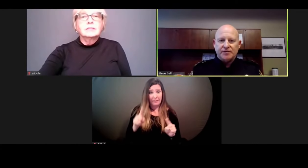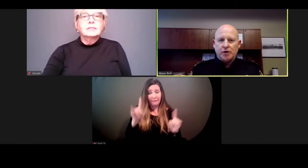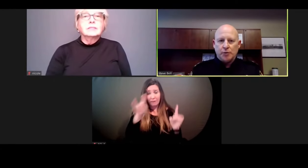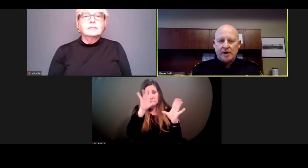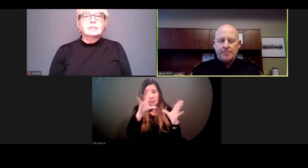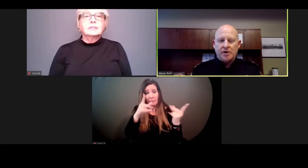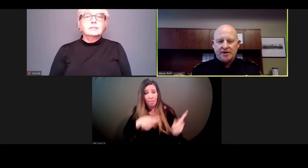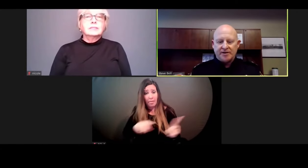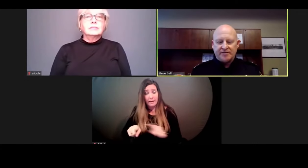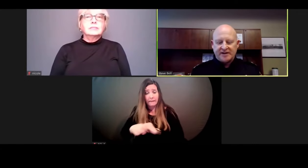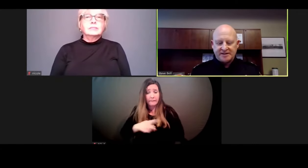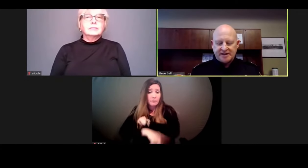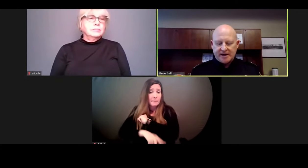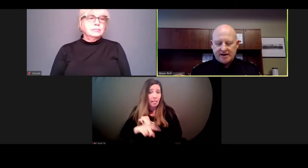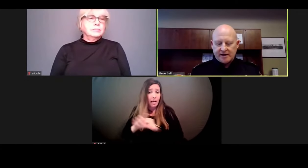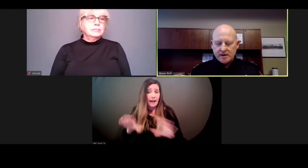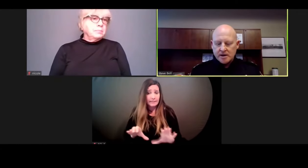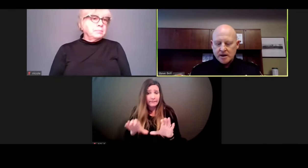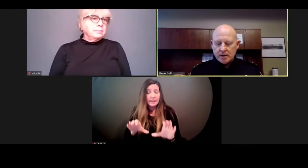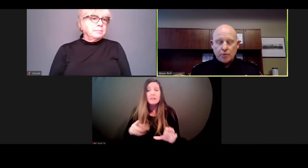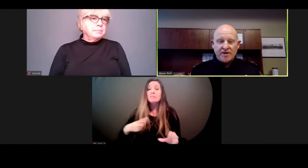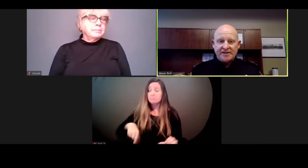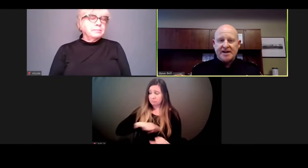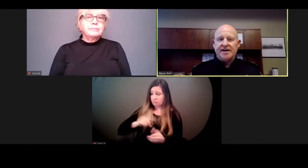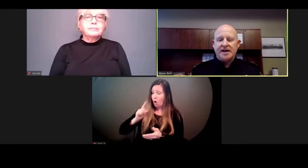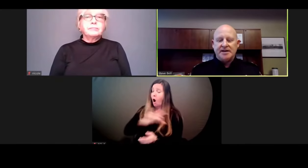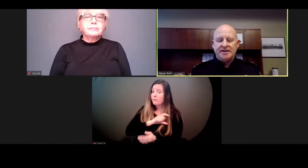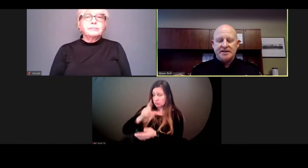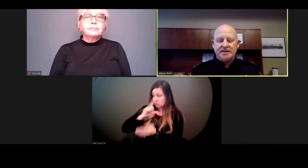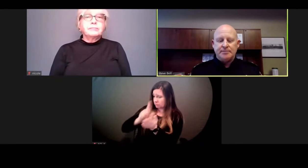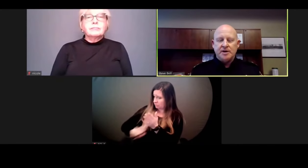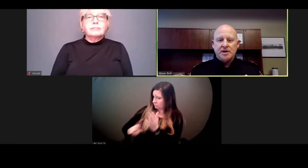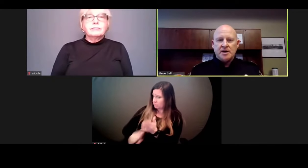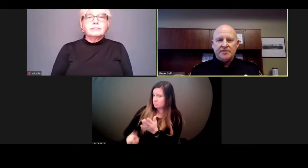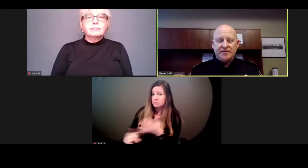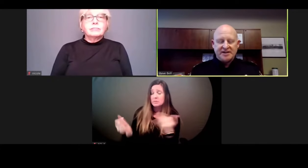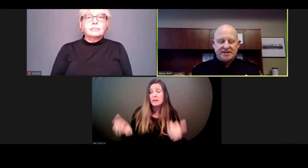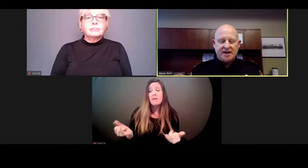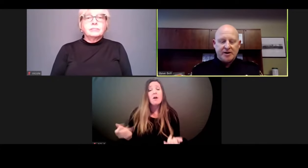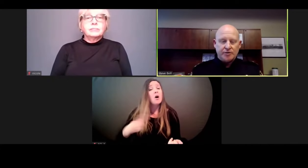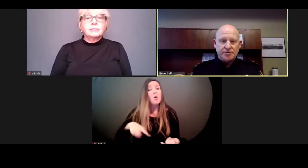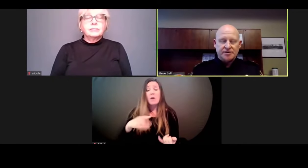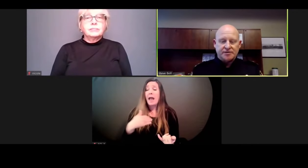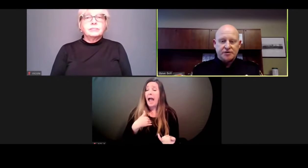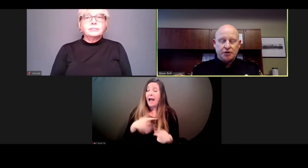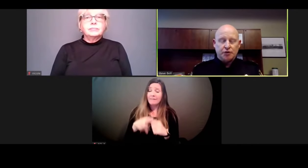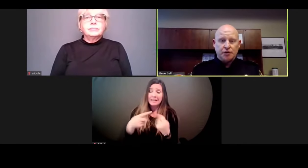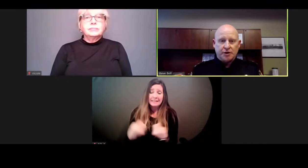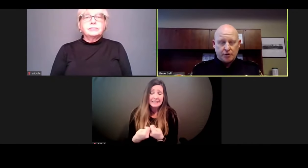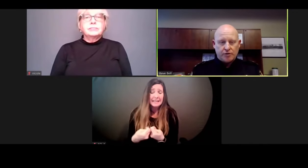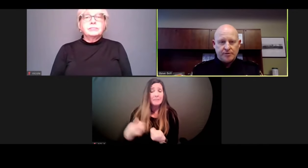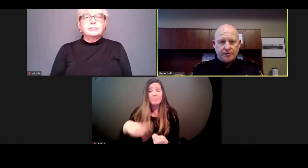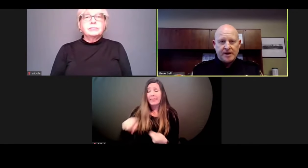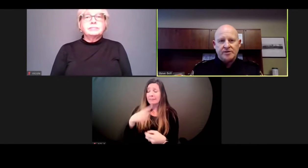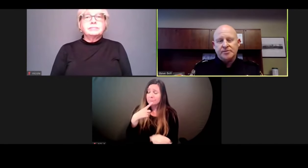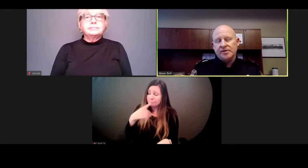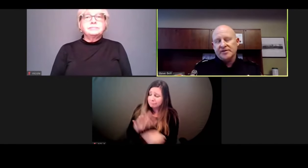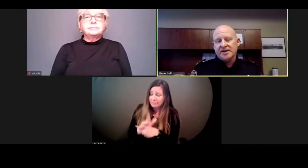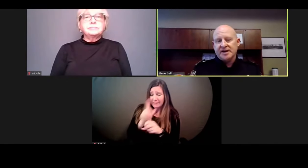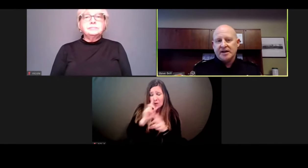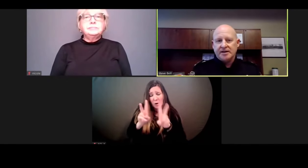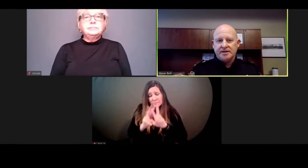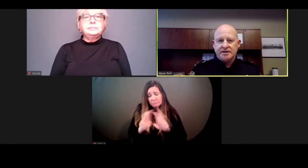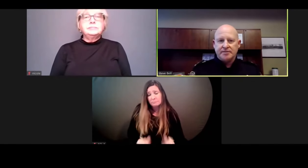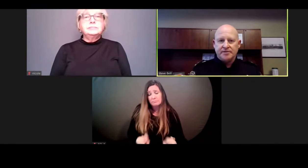investigators following up on and investigating. We have a dedicated team of investigators to look at our criminal matters, and we